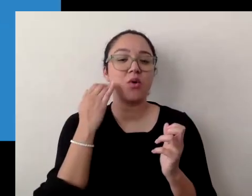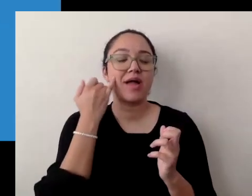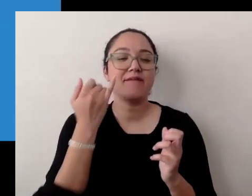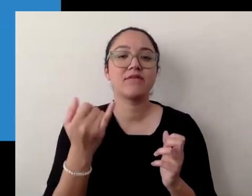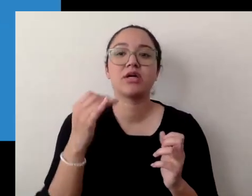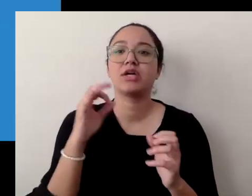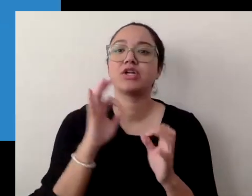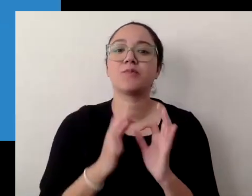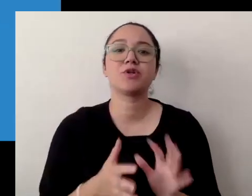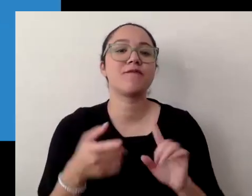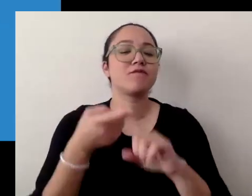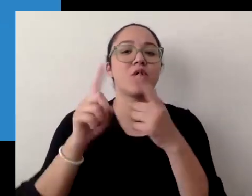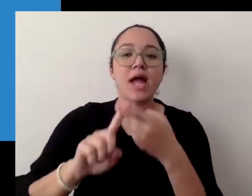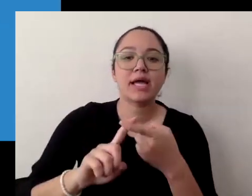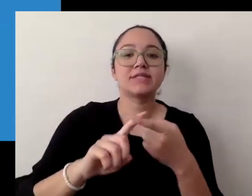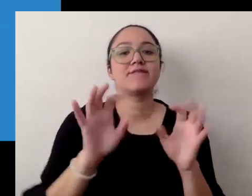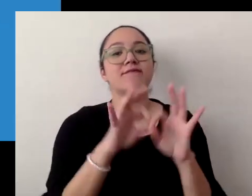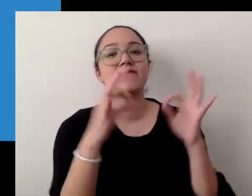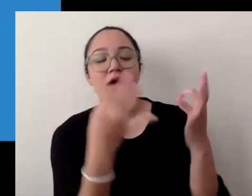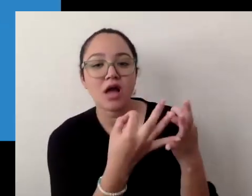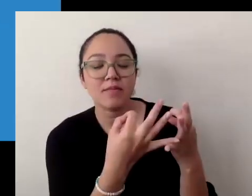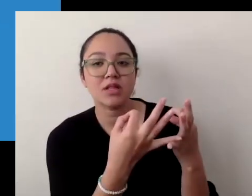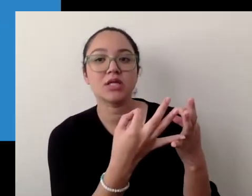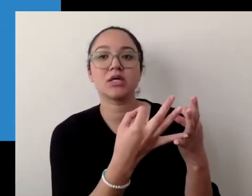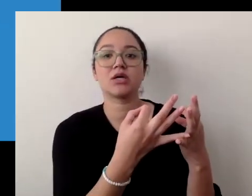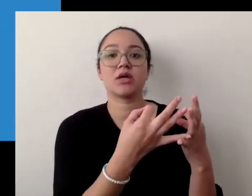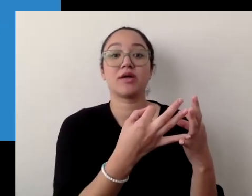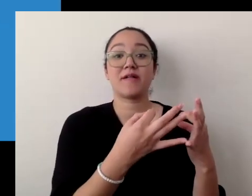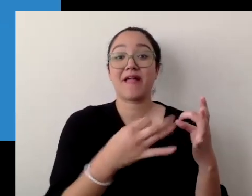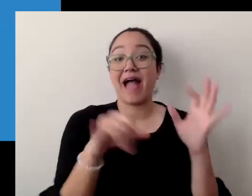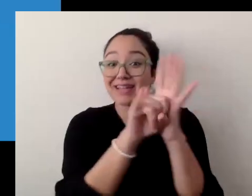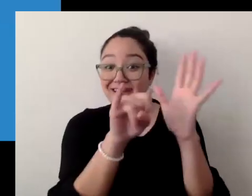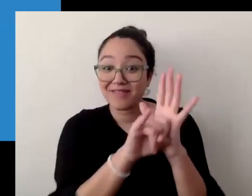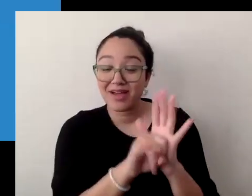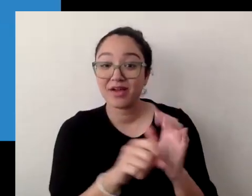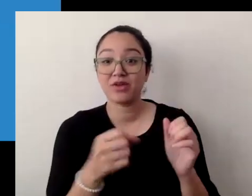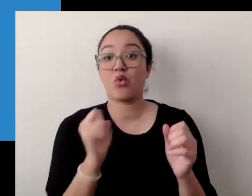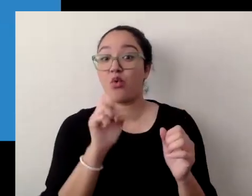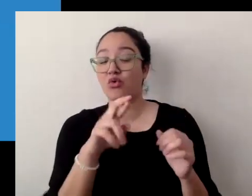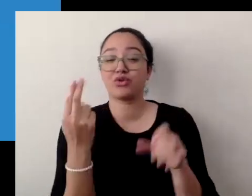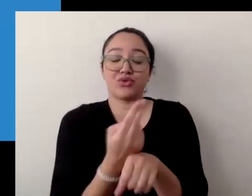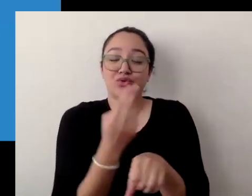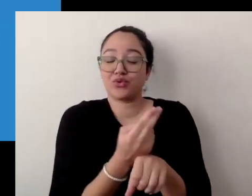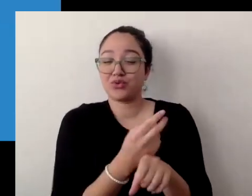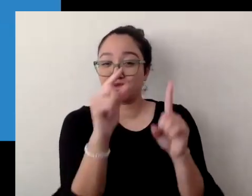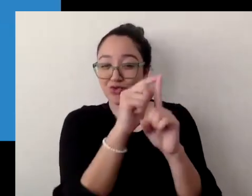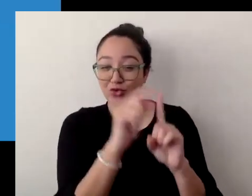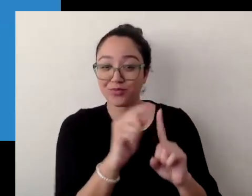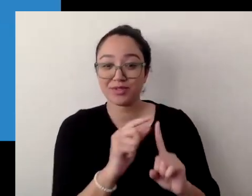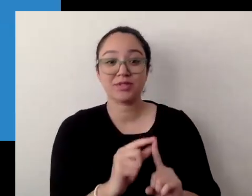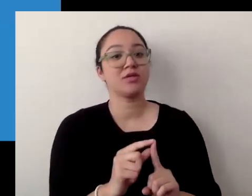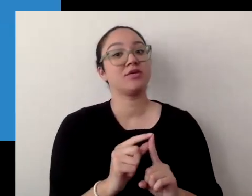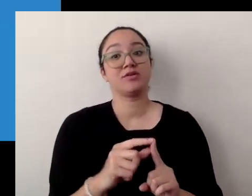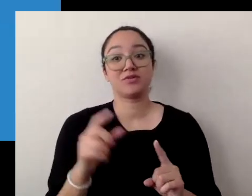interpreters, their friends, their family, they personally identify with these terms or use these terms. And so those